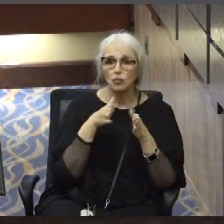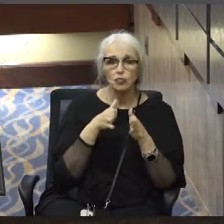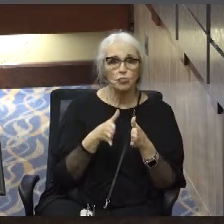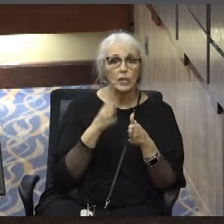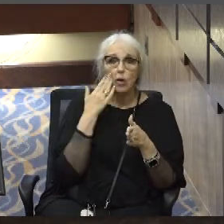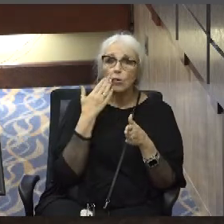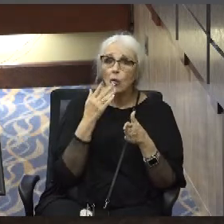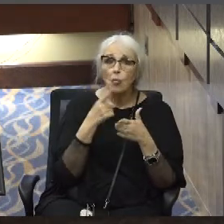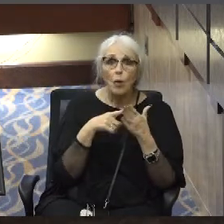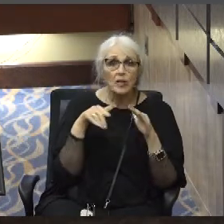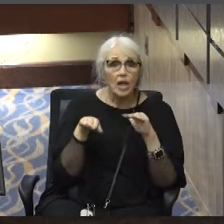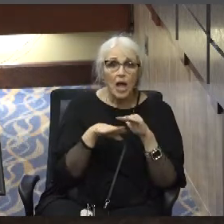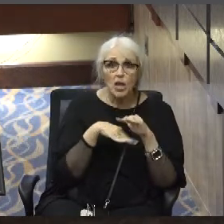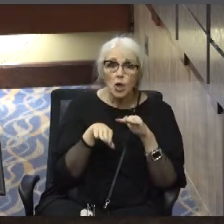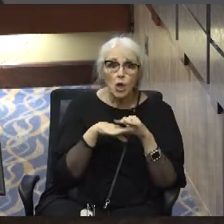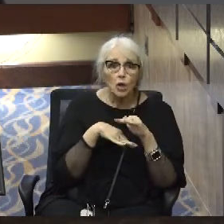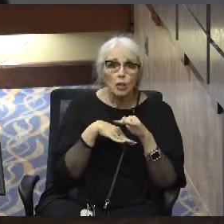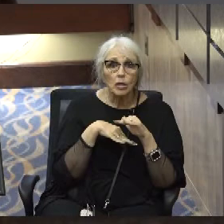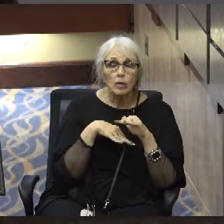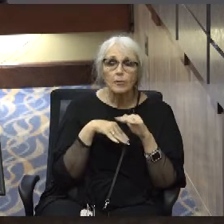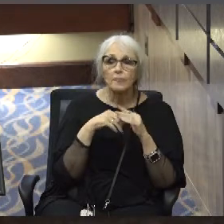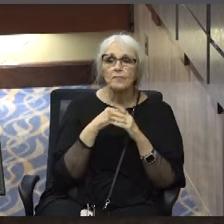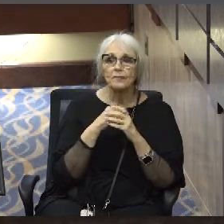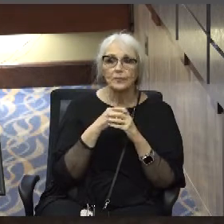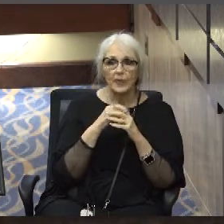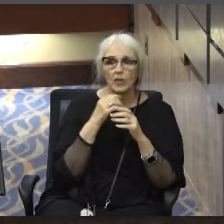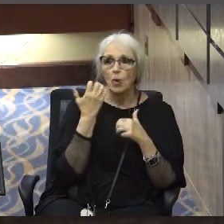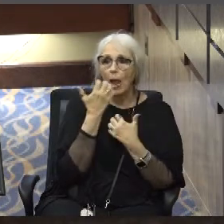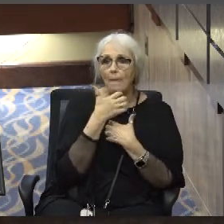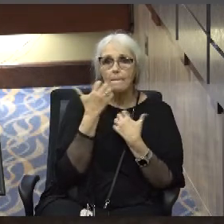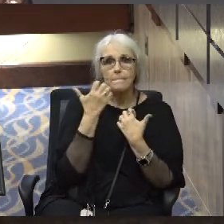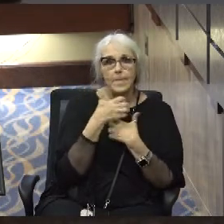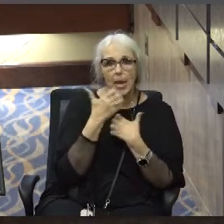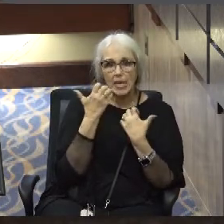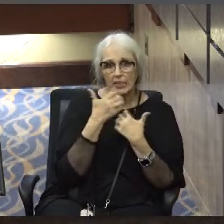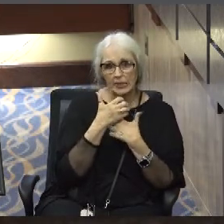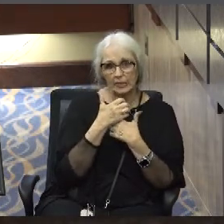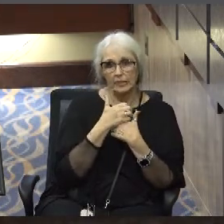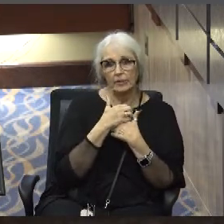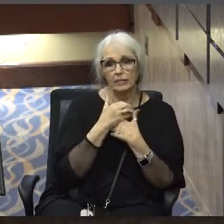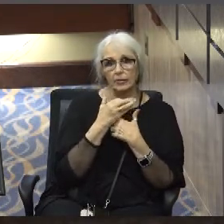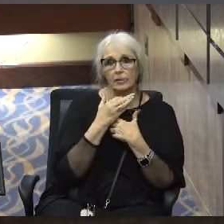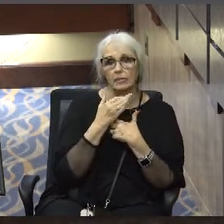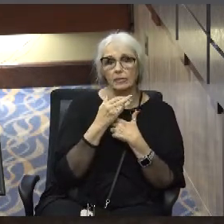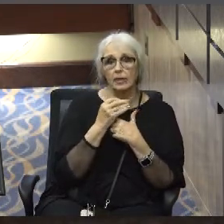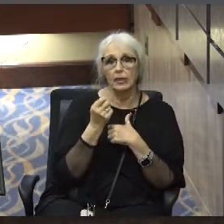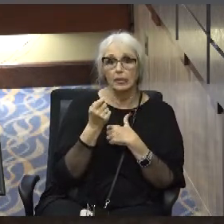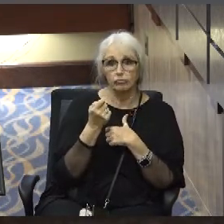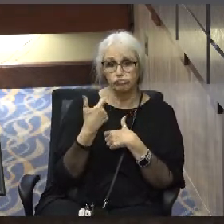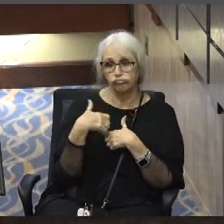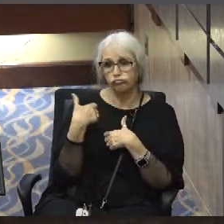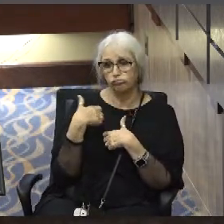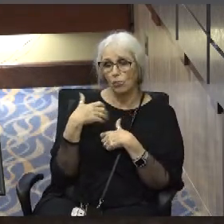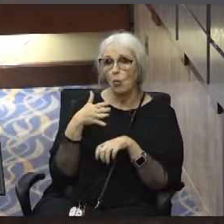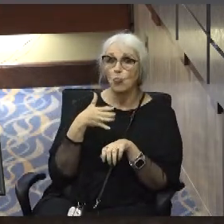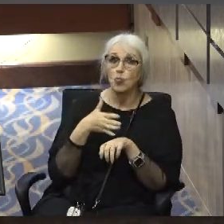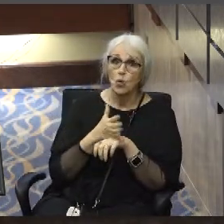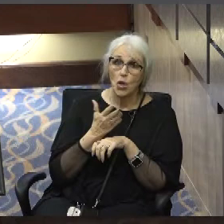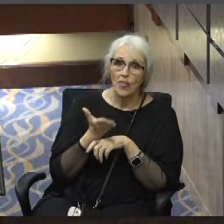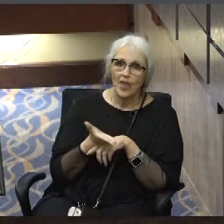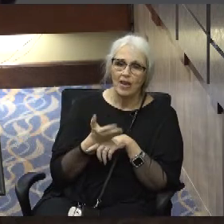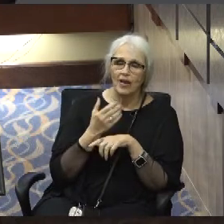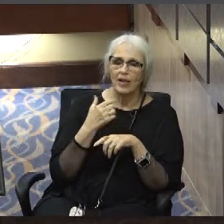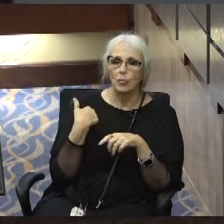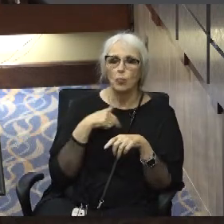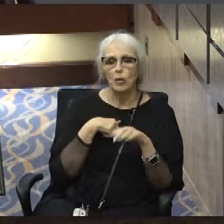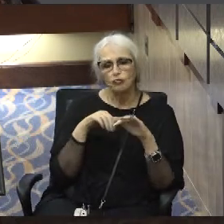what's under there. So you brought that is amazing. I mean, that little chunk of wood there. It's the fact that we're